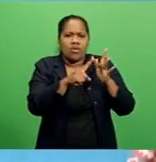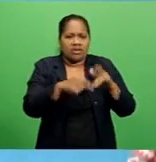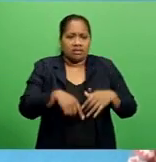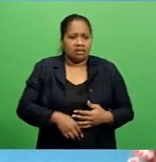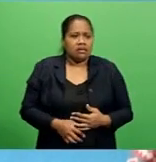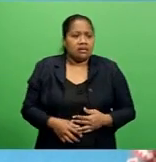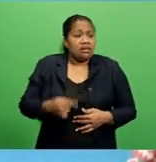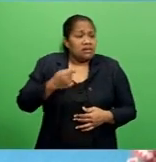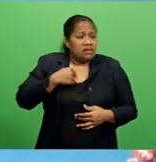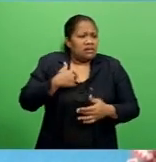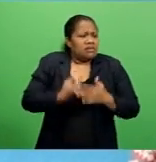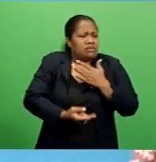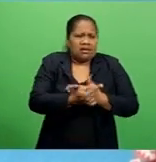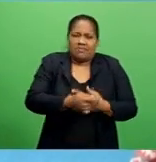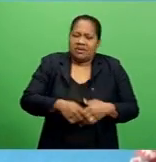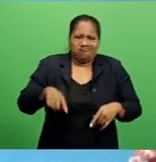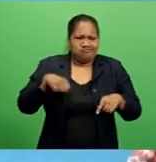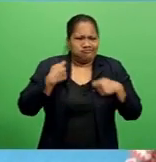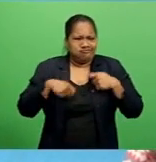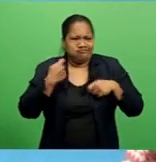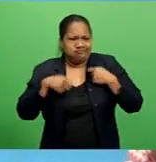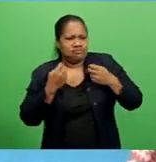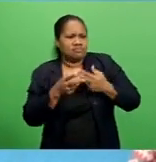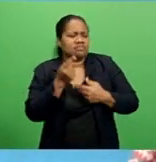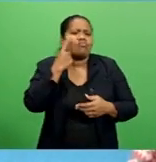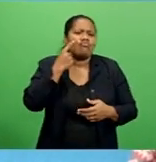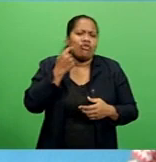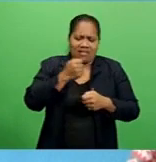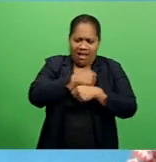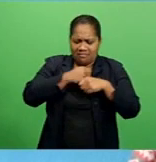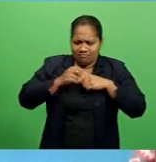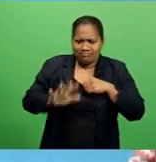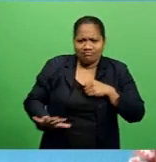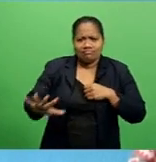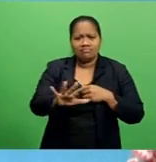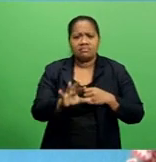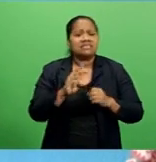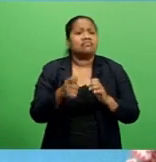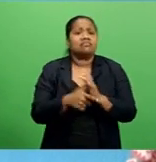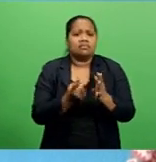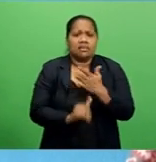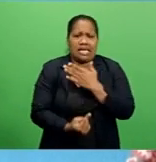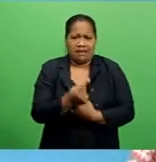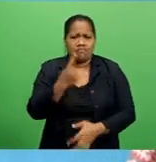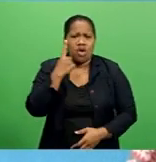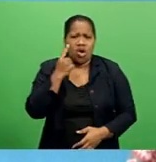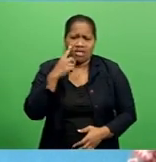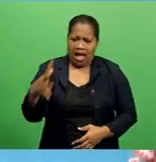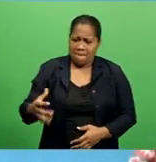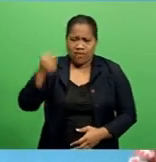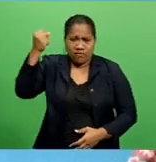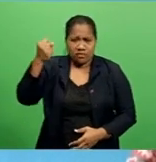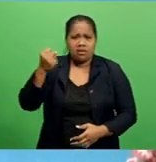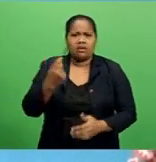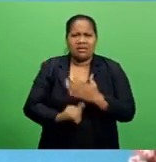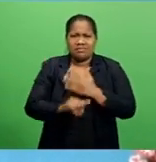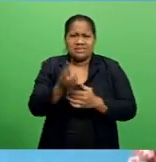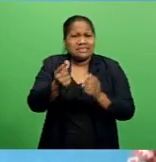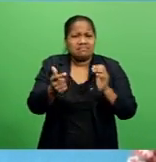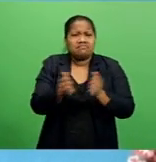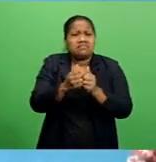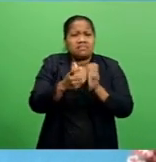At times, I'm really frustrated with the water services in our area. Sometimes there is a water cut and many times low water